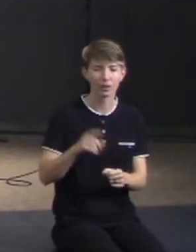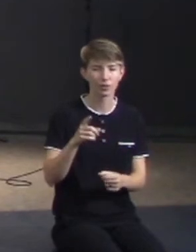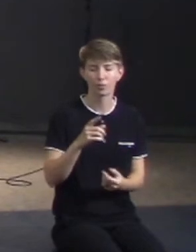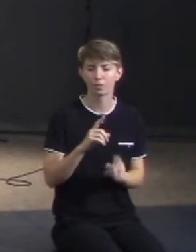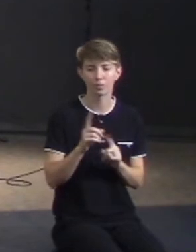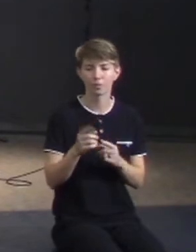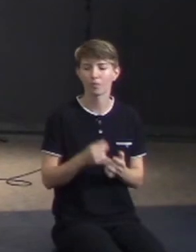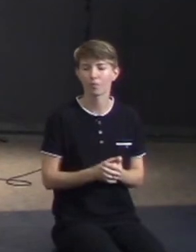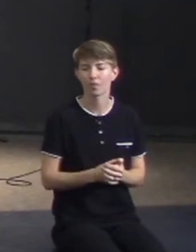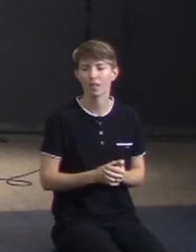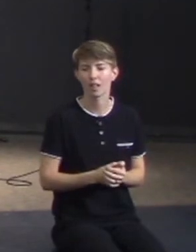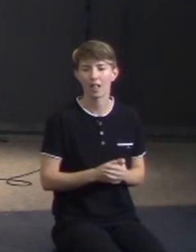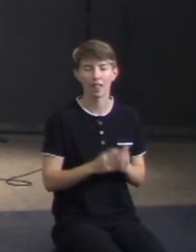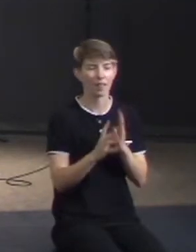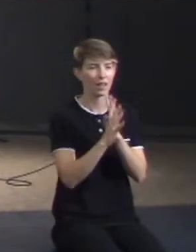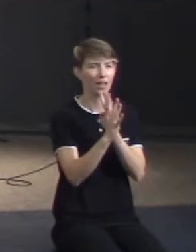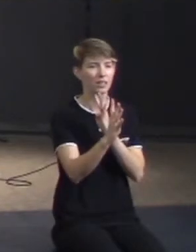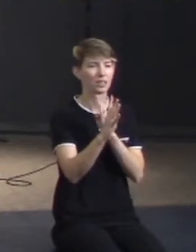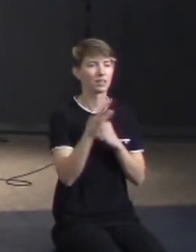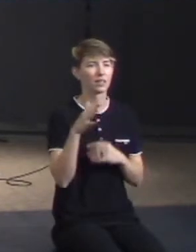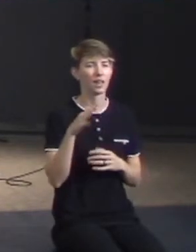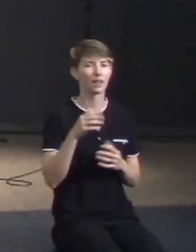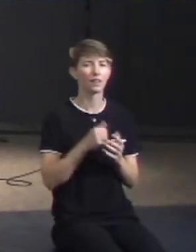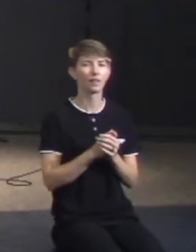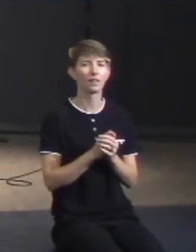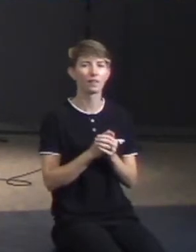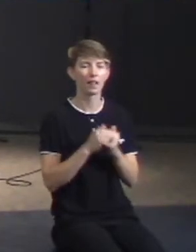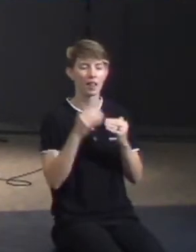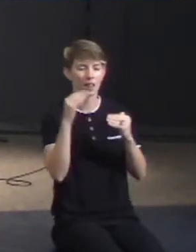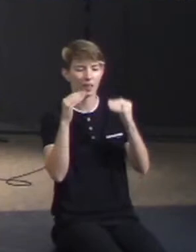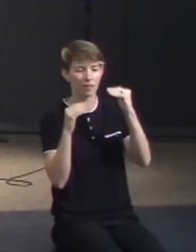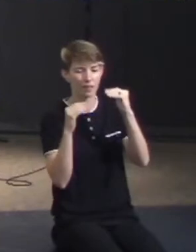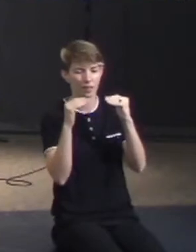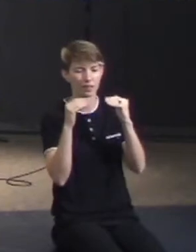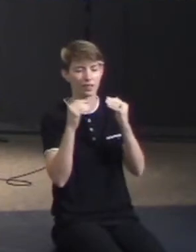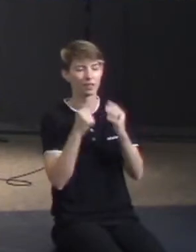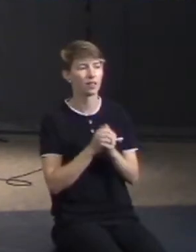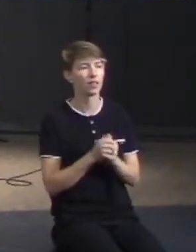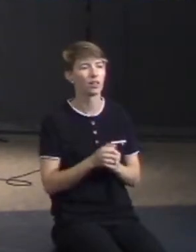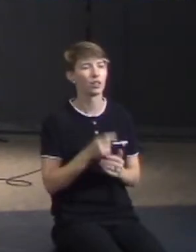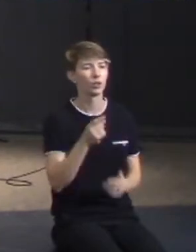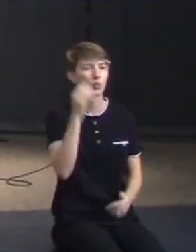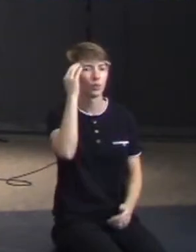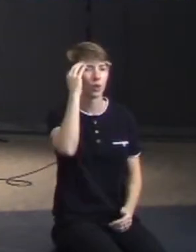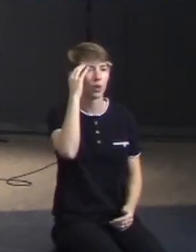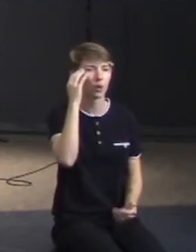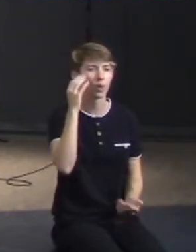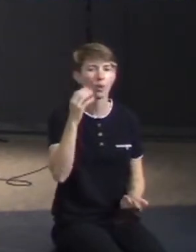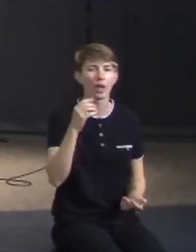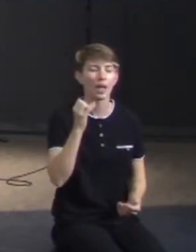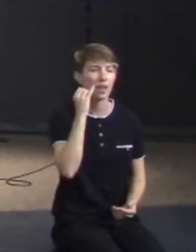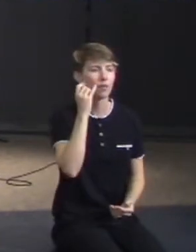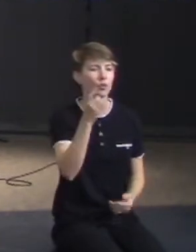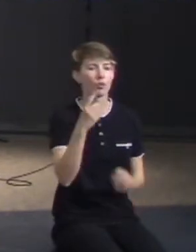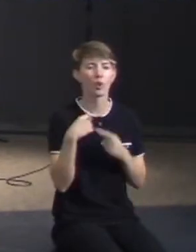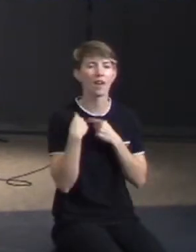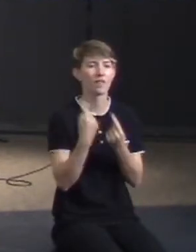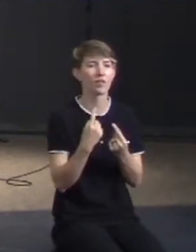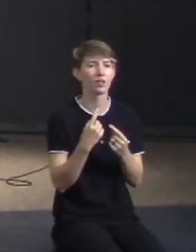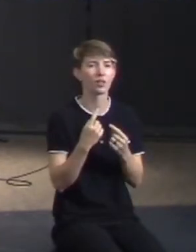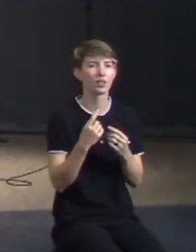level things out. And you know what I'm talking about. If you've ever taken your kids to Disney World